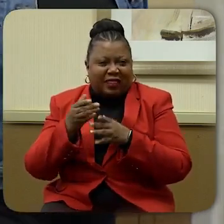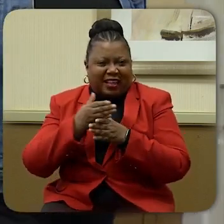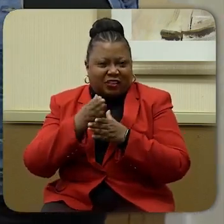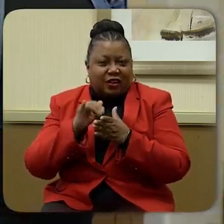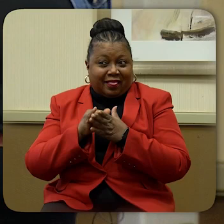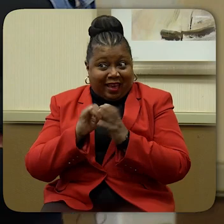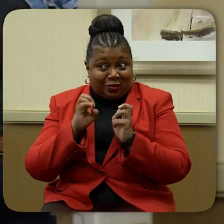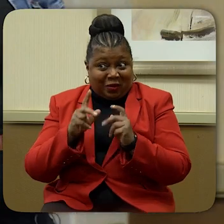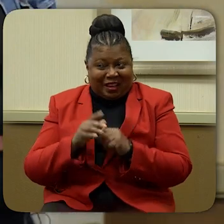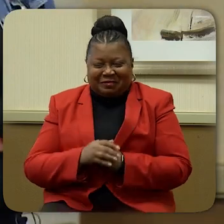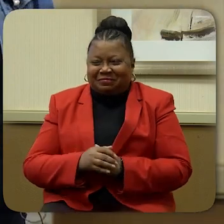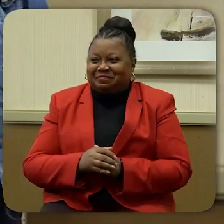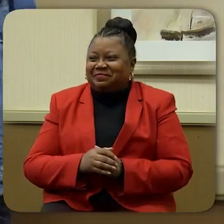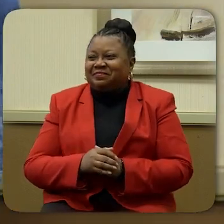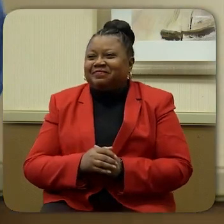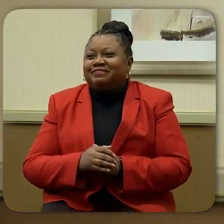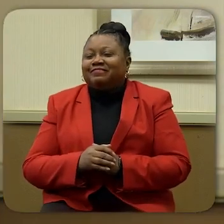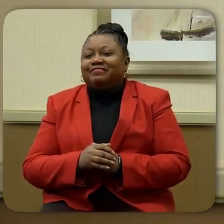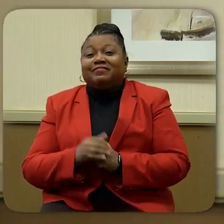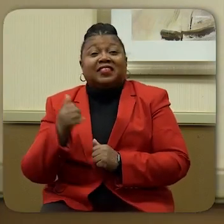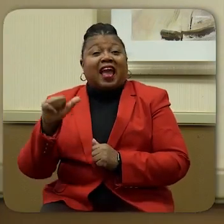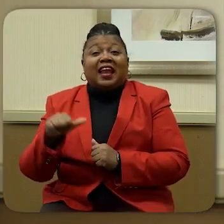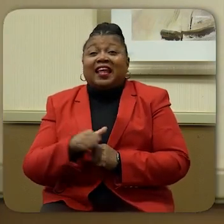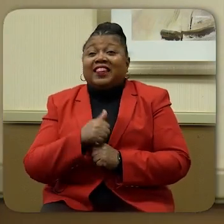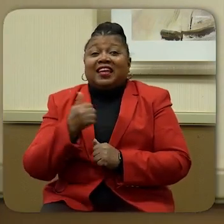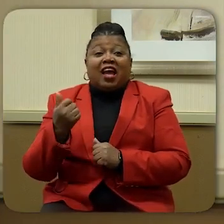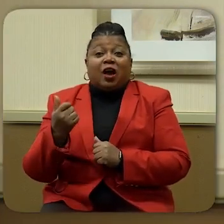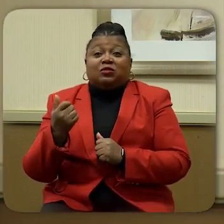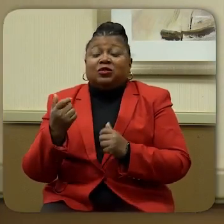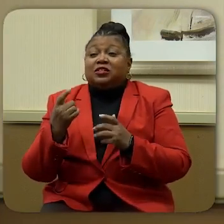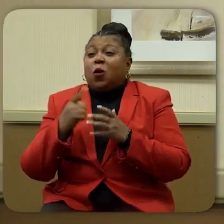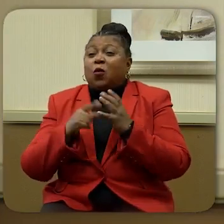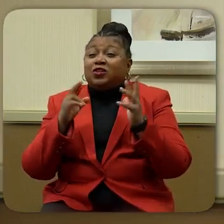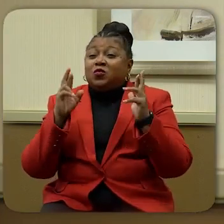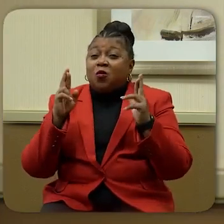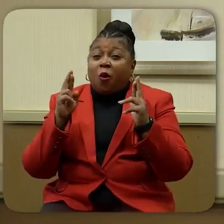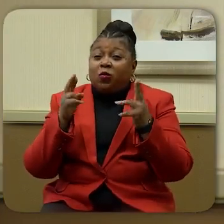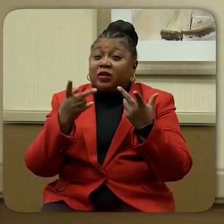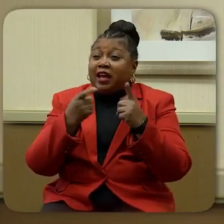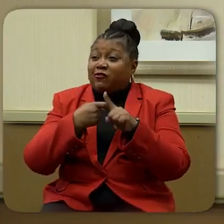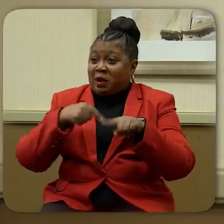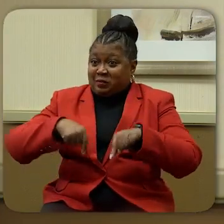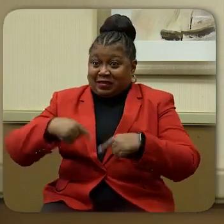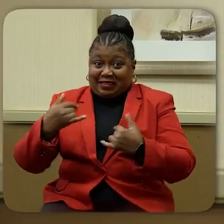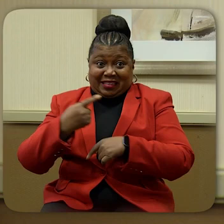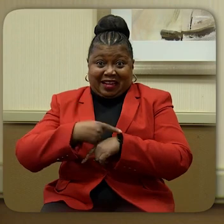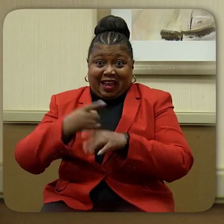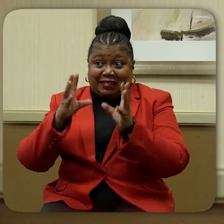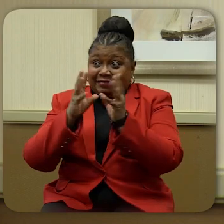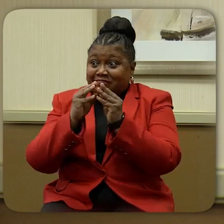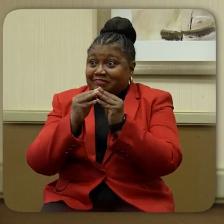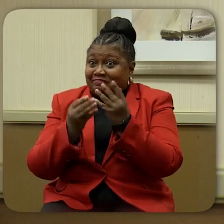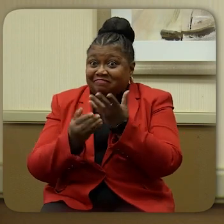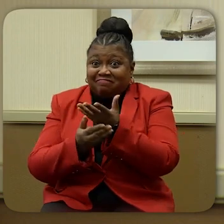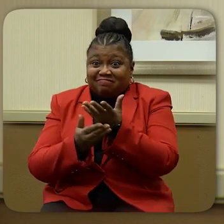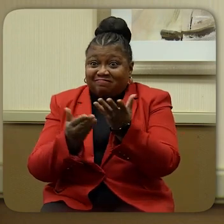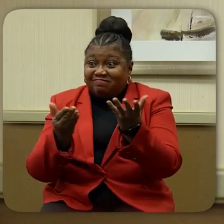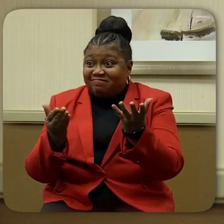share about those. Anything else of like what you hope to get out of today?